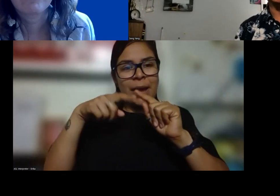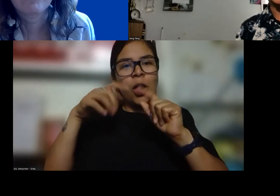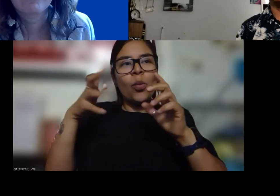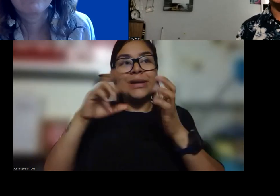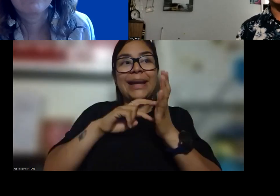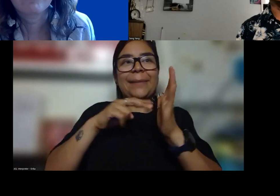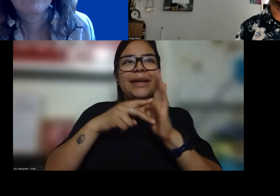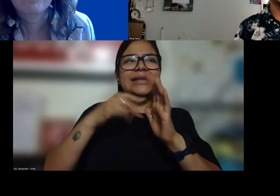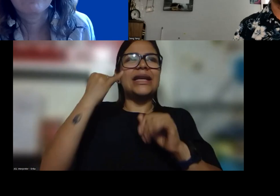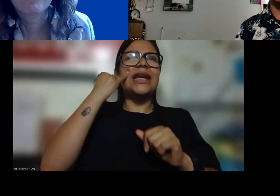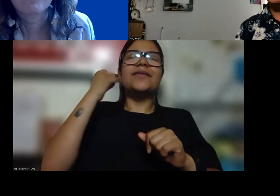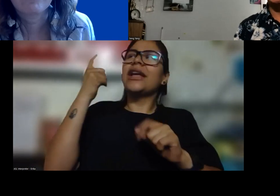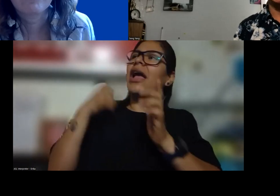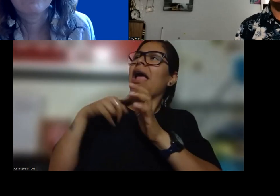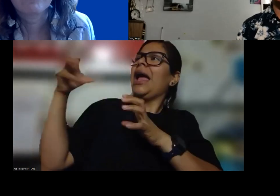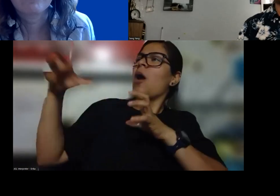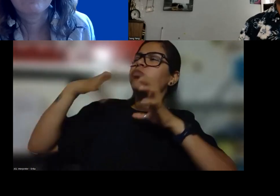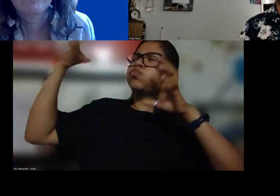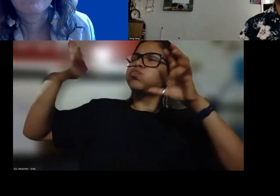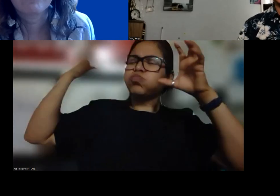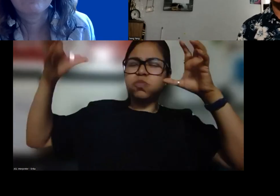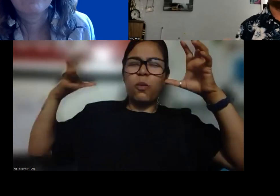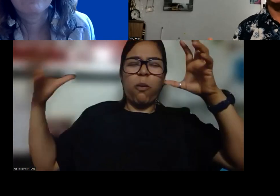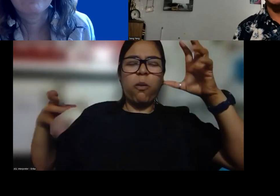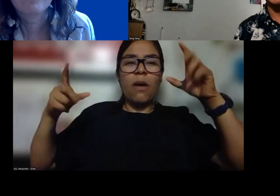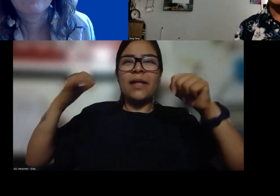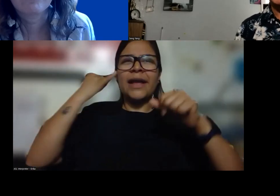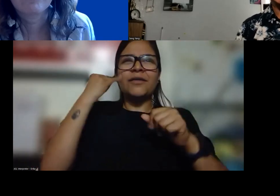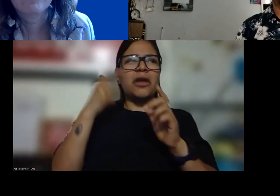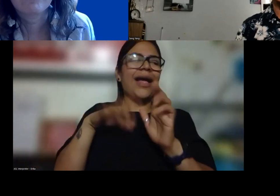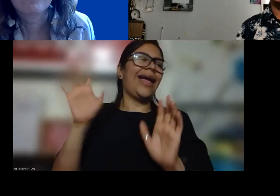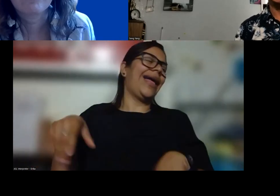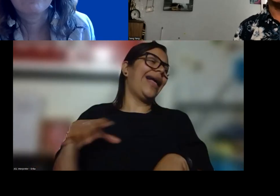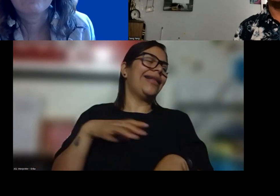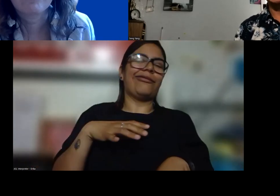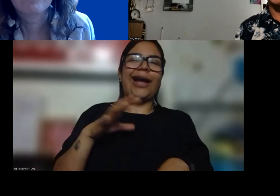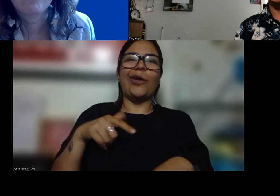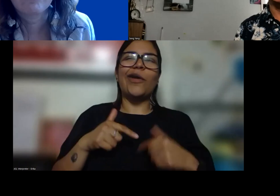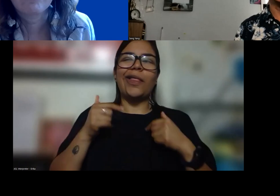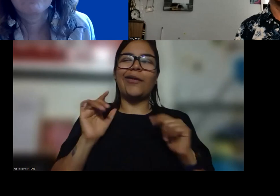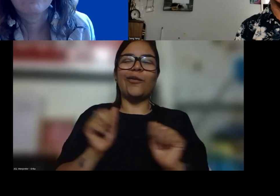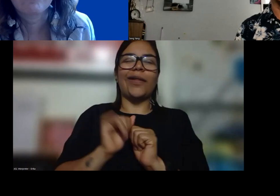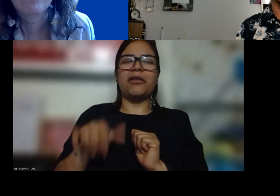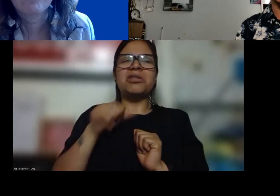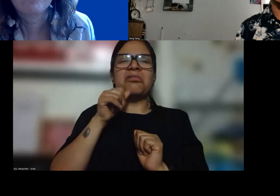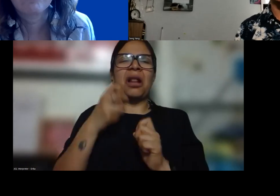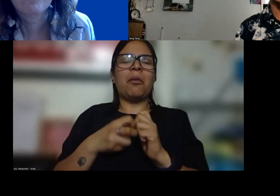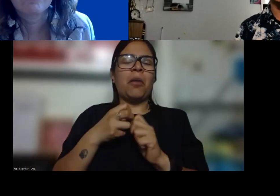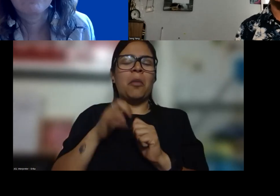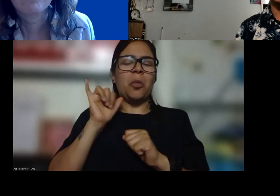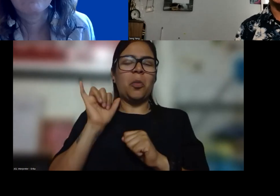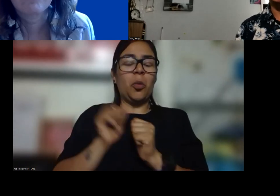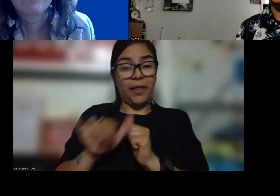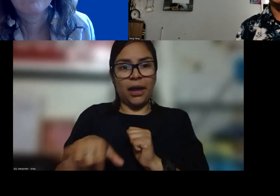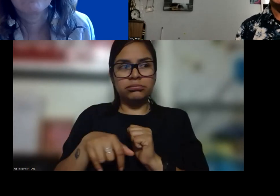is not that really bad. They said, well, we used to live in smoke, slash urban, and we used to live that, we don't have an issue. And we end up with